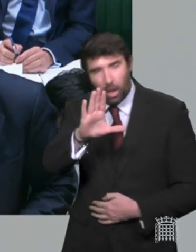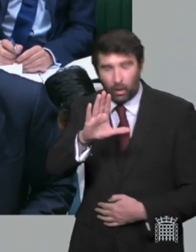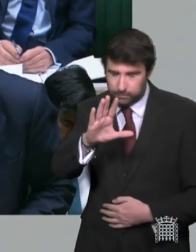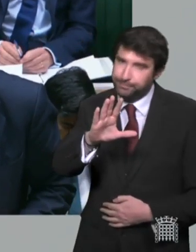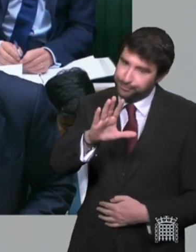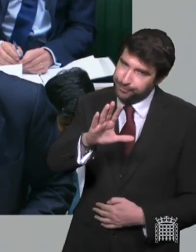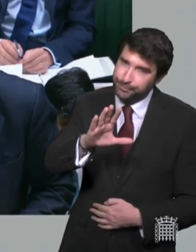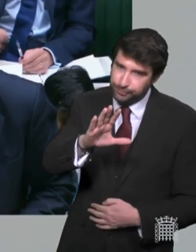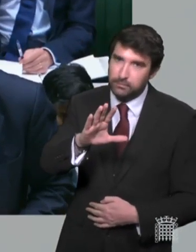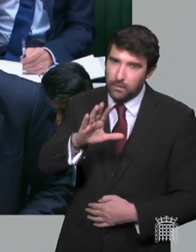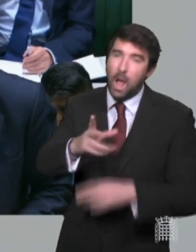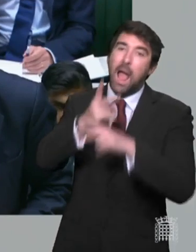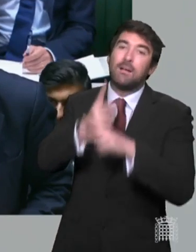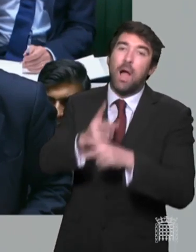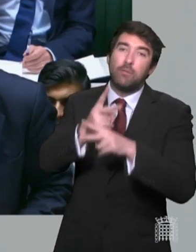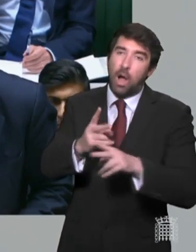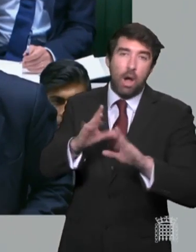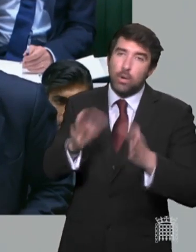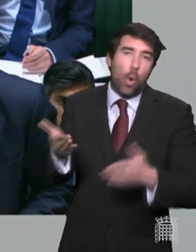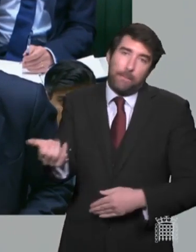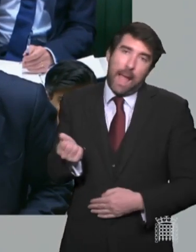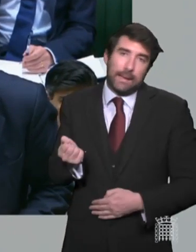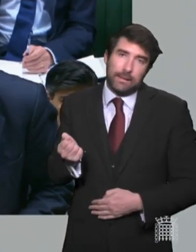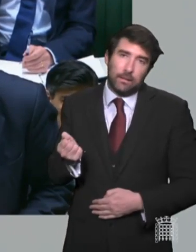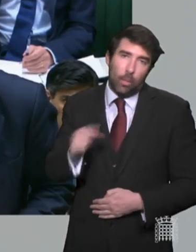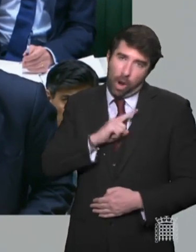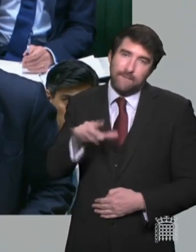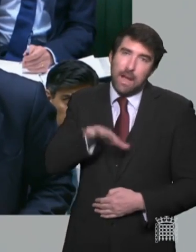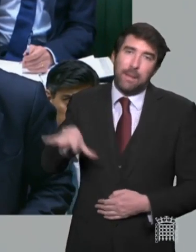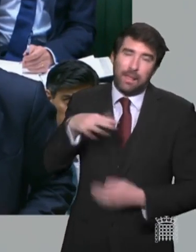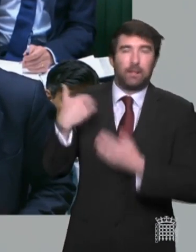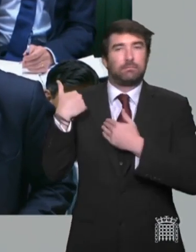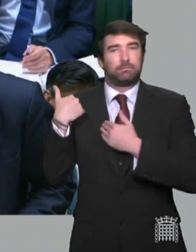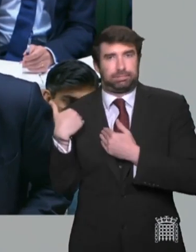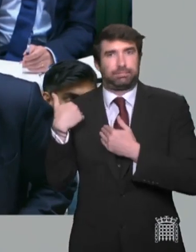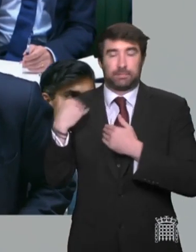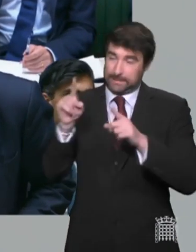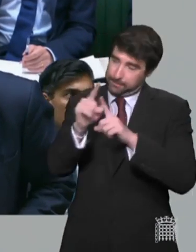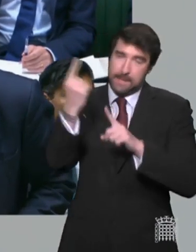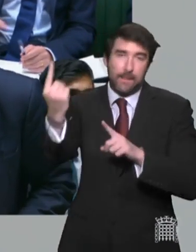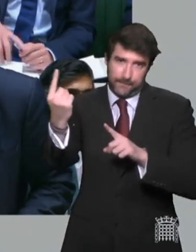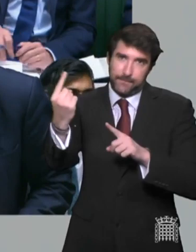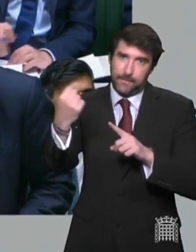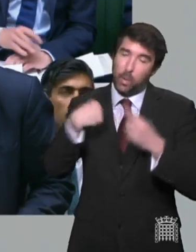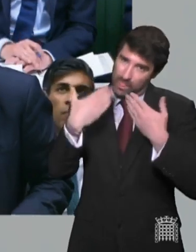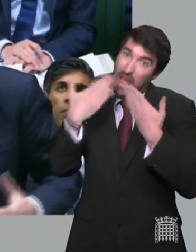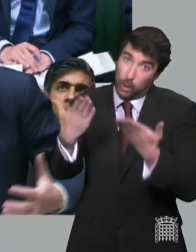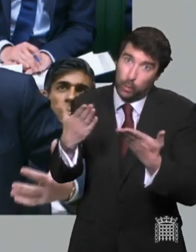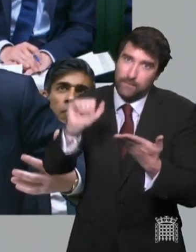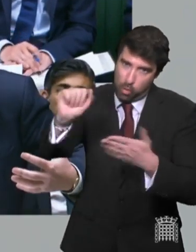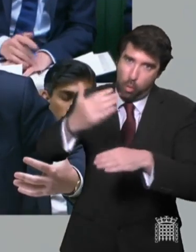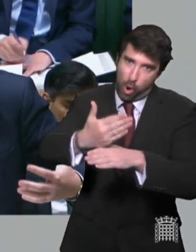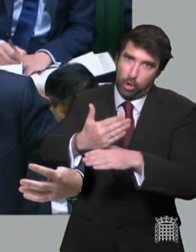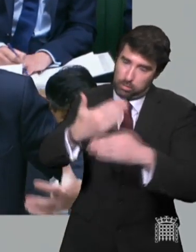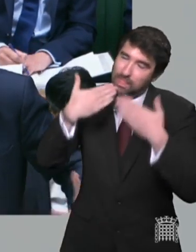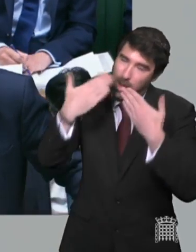carers such as himself up and down the country, and we thank them for what they're doing. What this plan does is, of